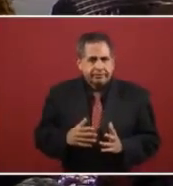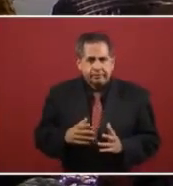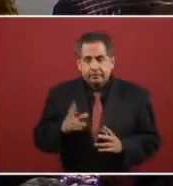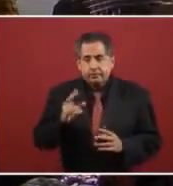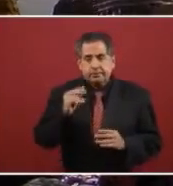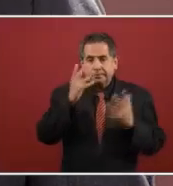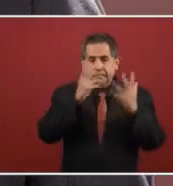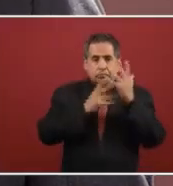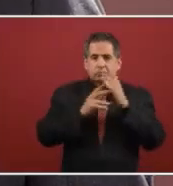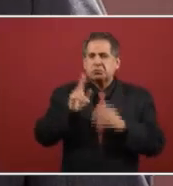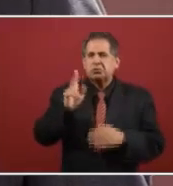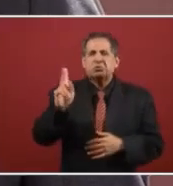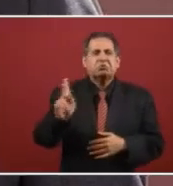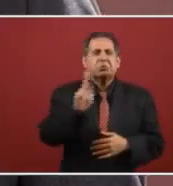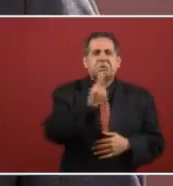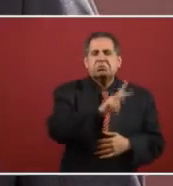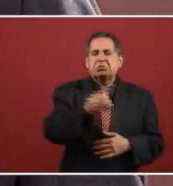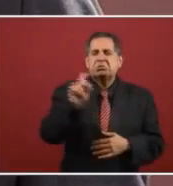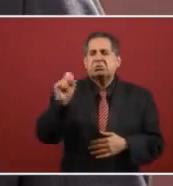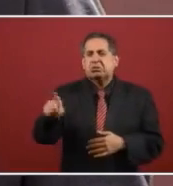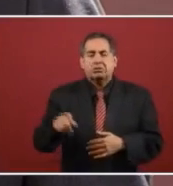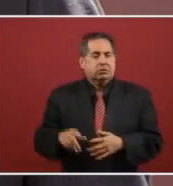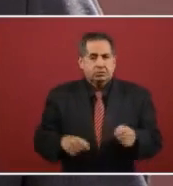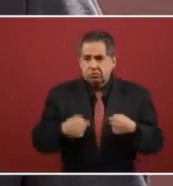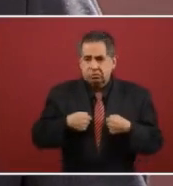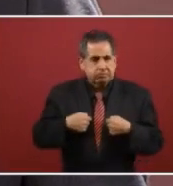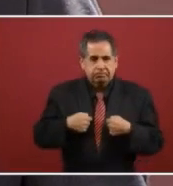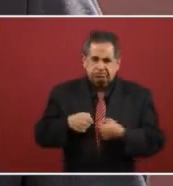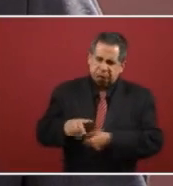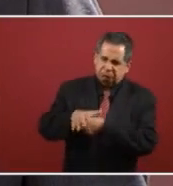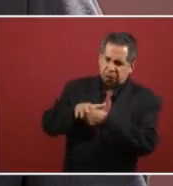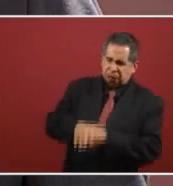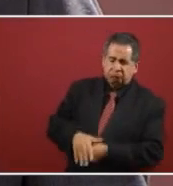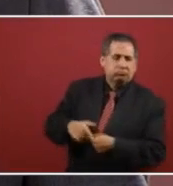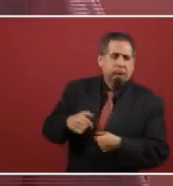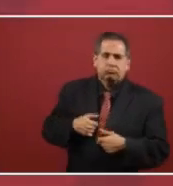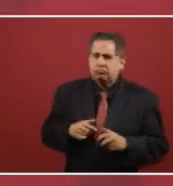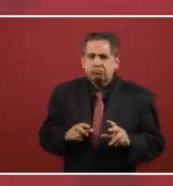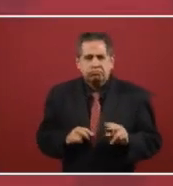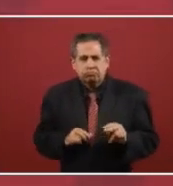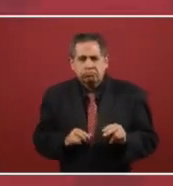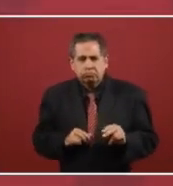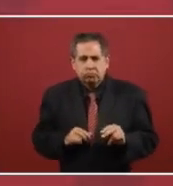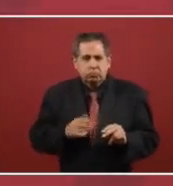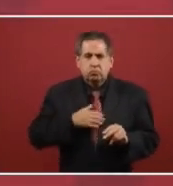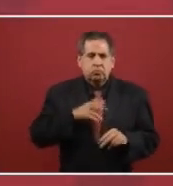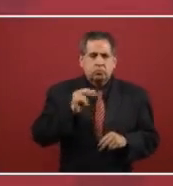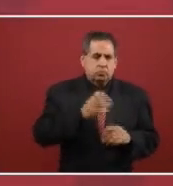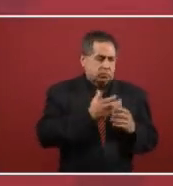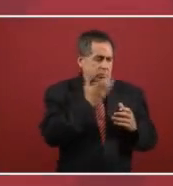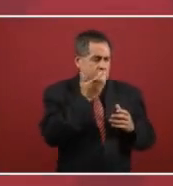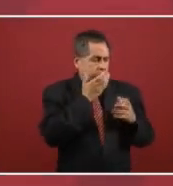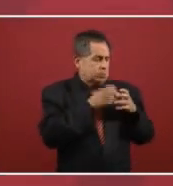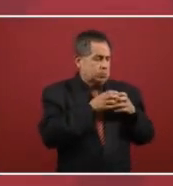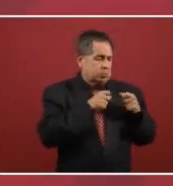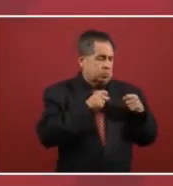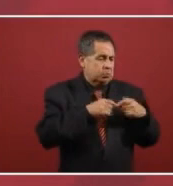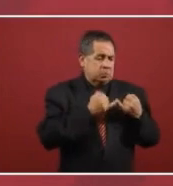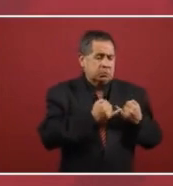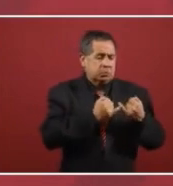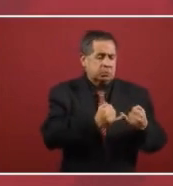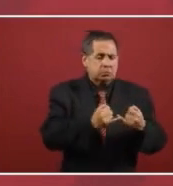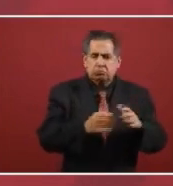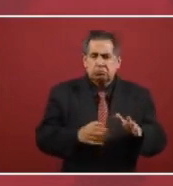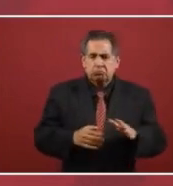confundan. and not to be Nosotros no confused. somos represores, We're not repressors. no somos conservadores, We're not conservatives. no somos